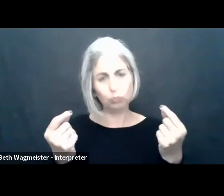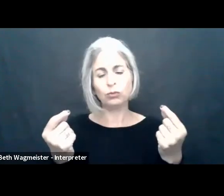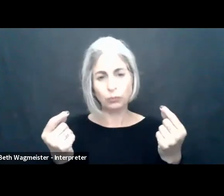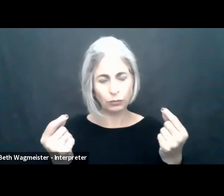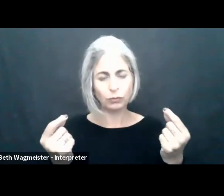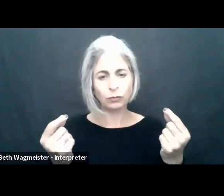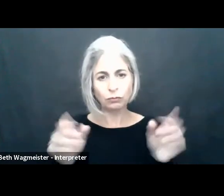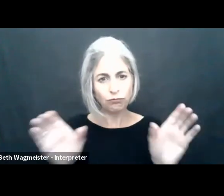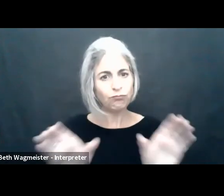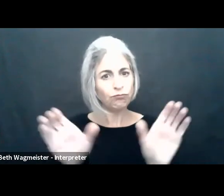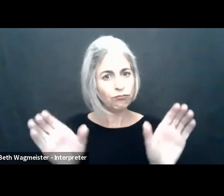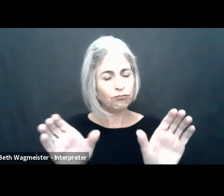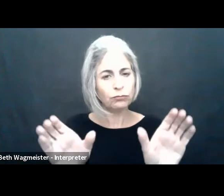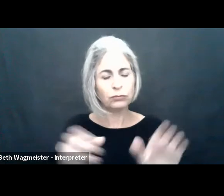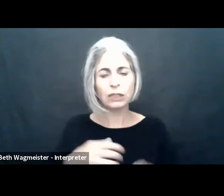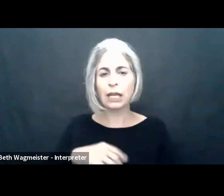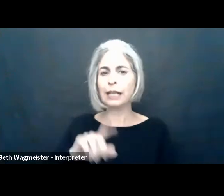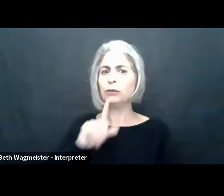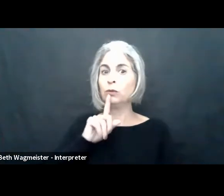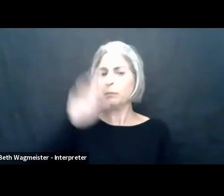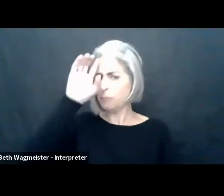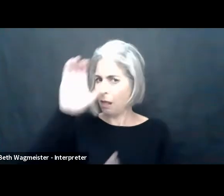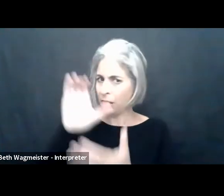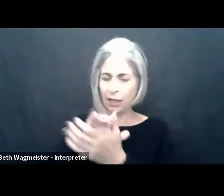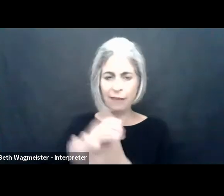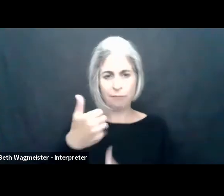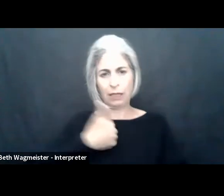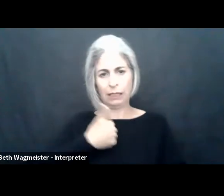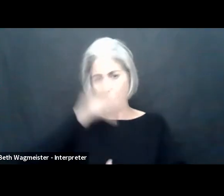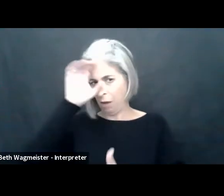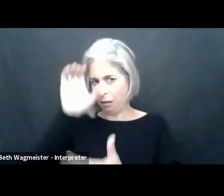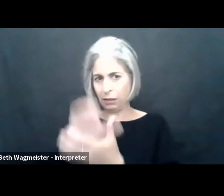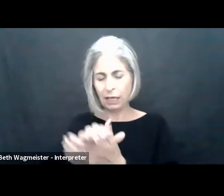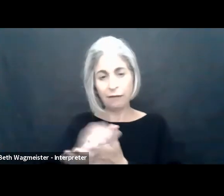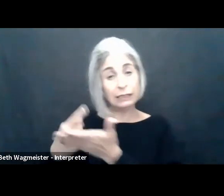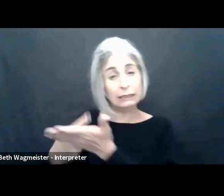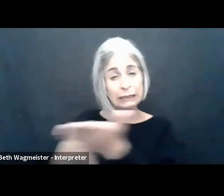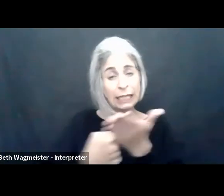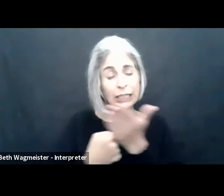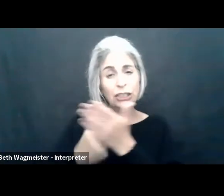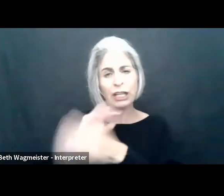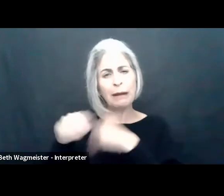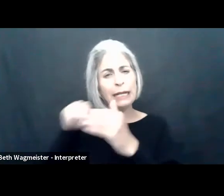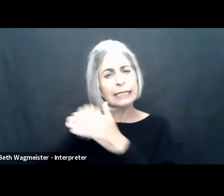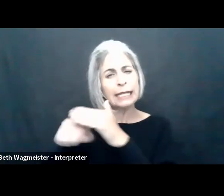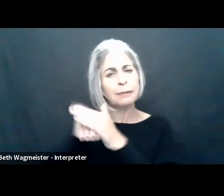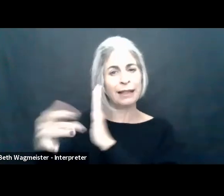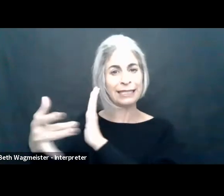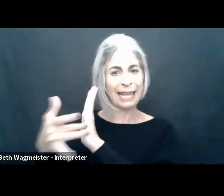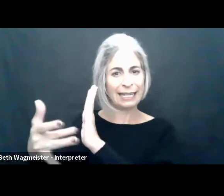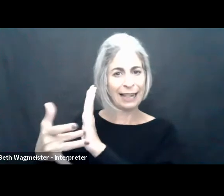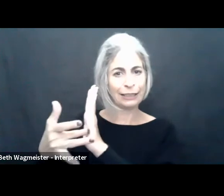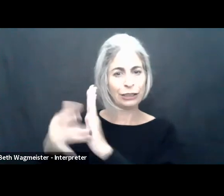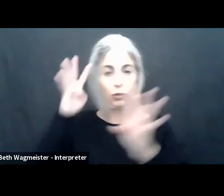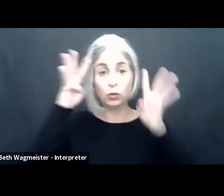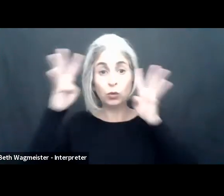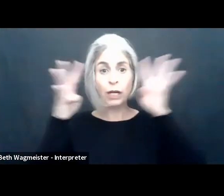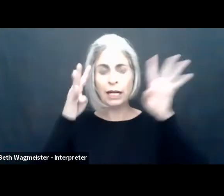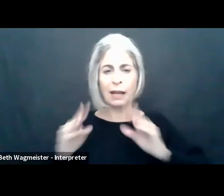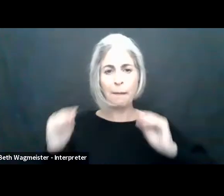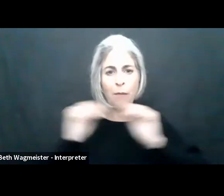I truly, truly believe what we're talking about today, accessible technology, creating